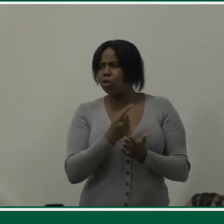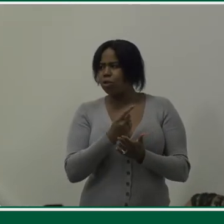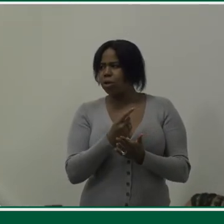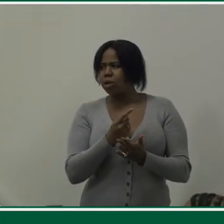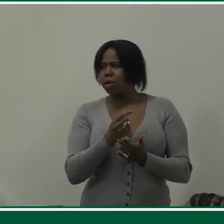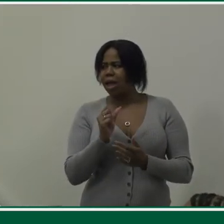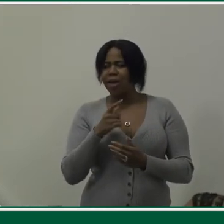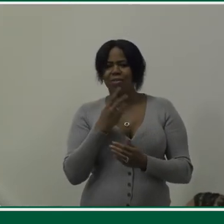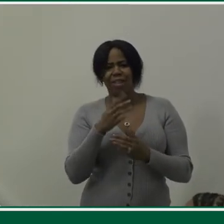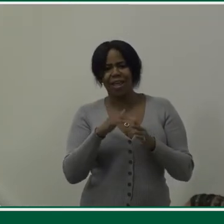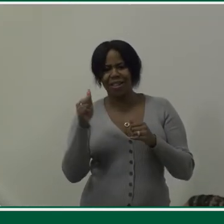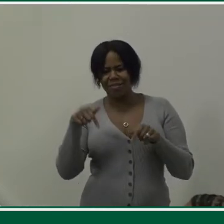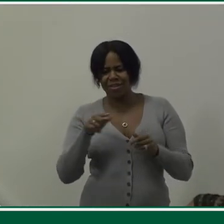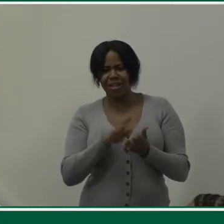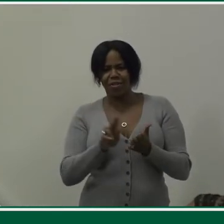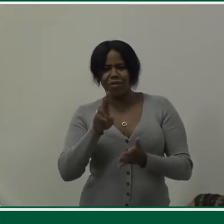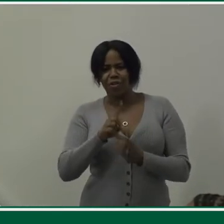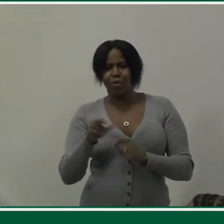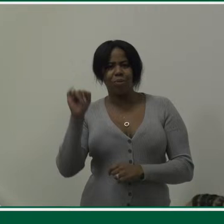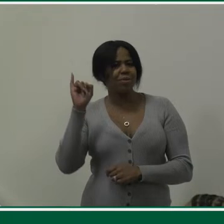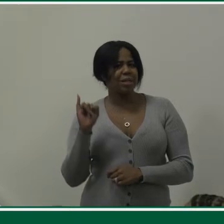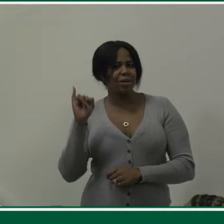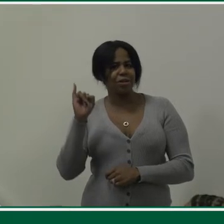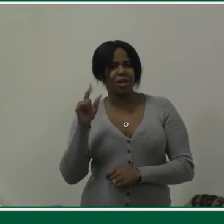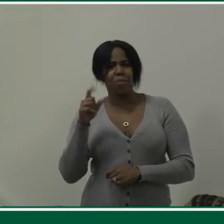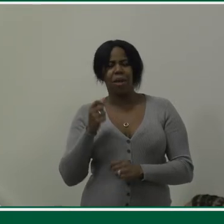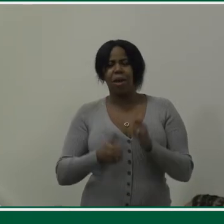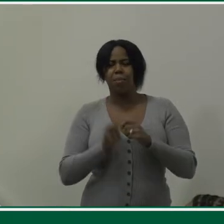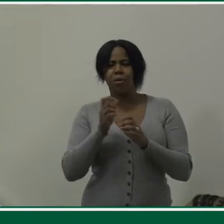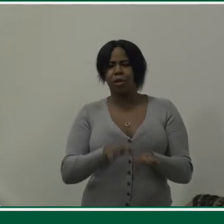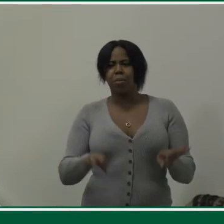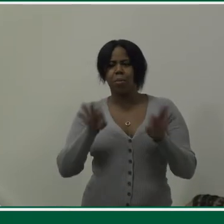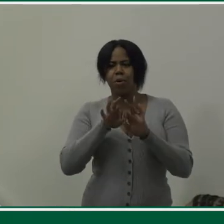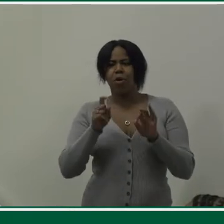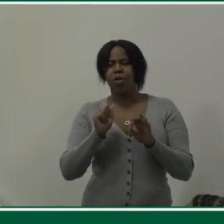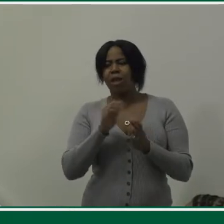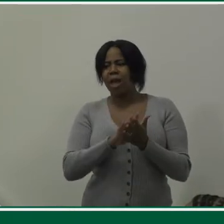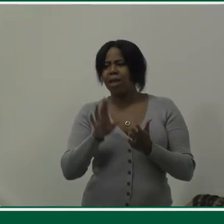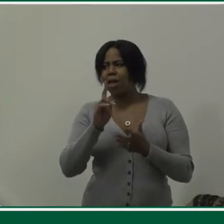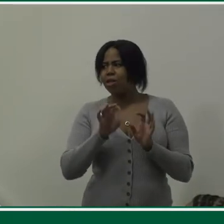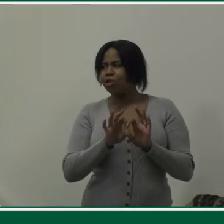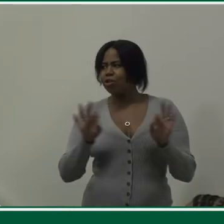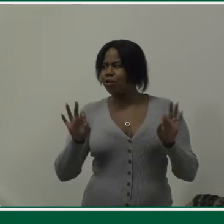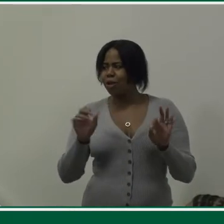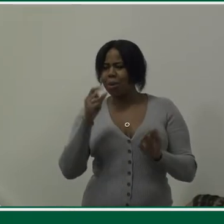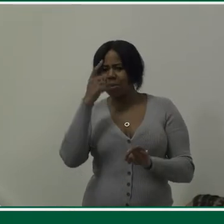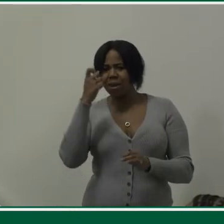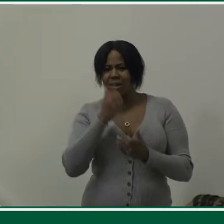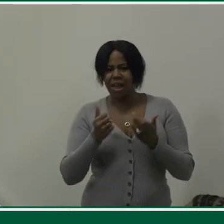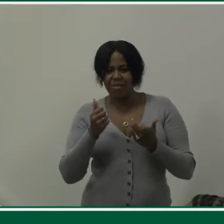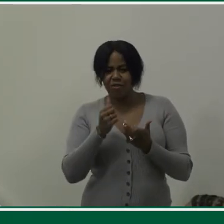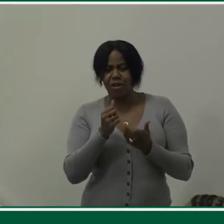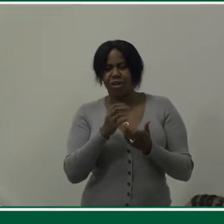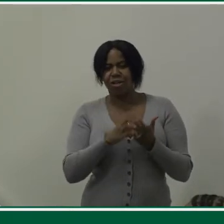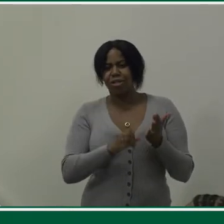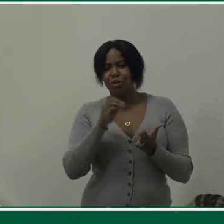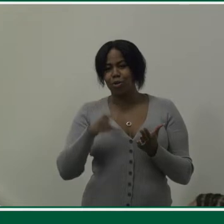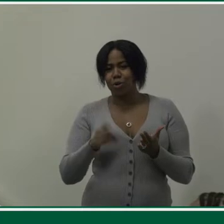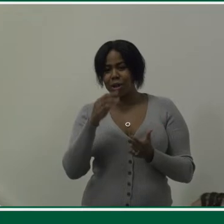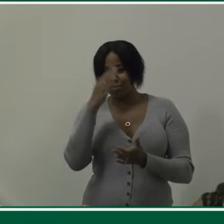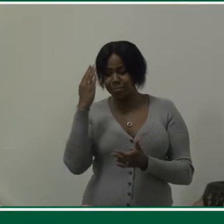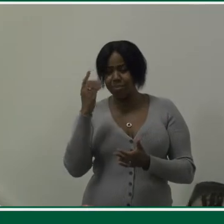their fingers up. And most importantly, a college degree, because every Black scholar deserves to have a